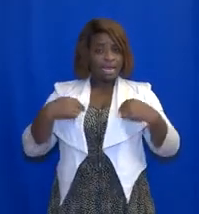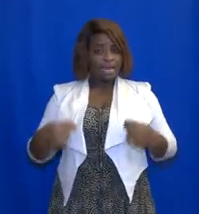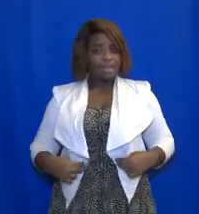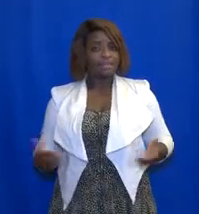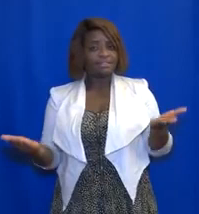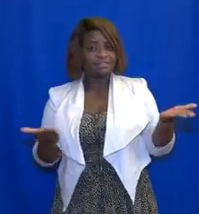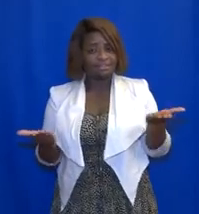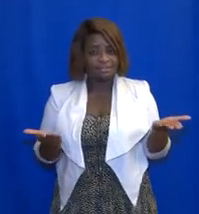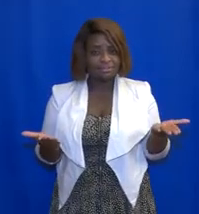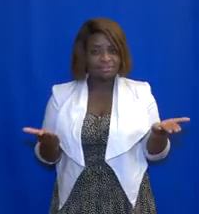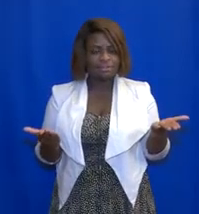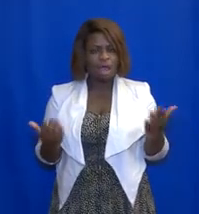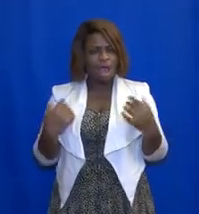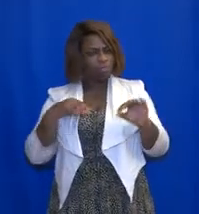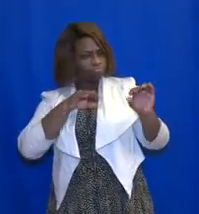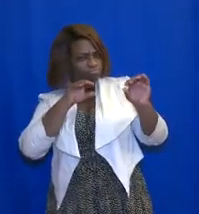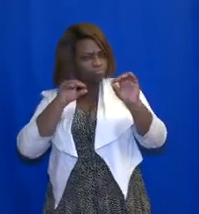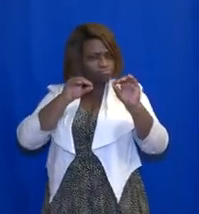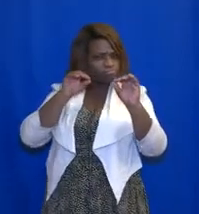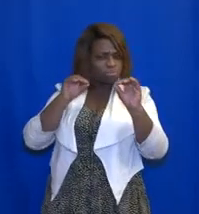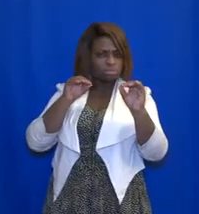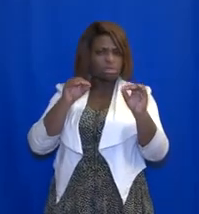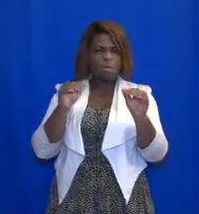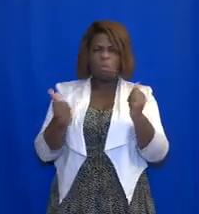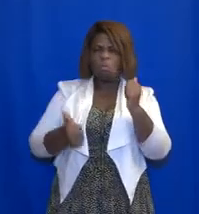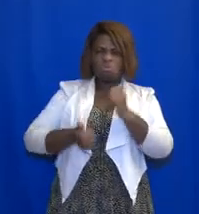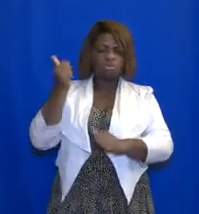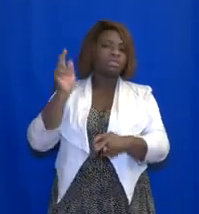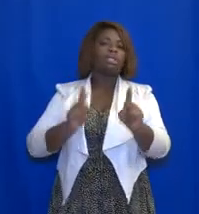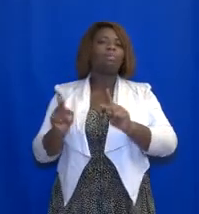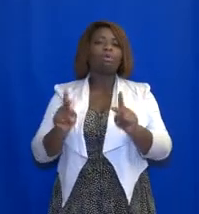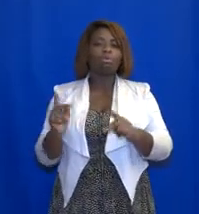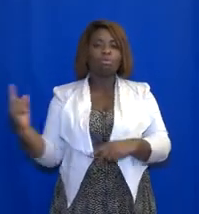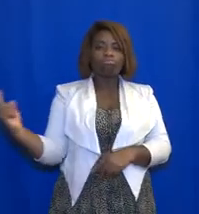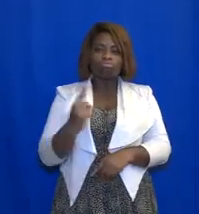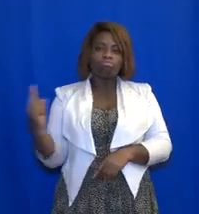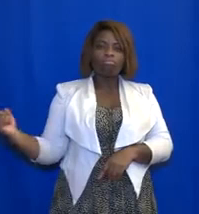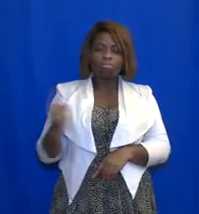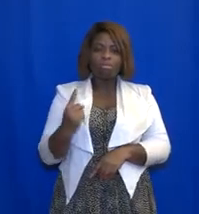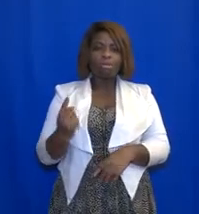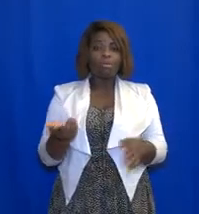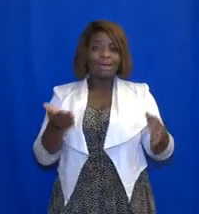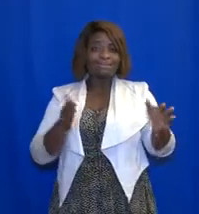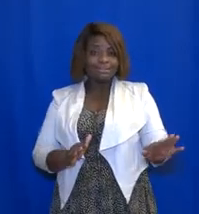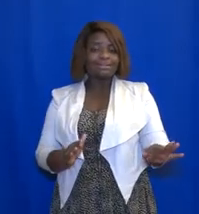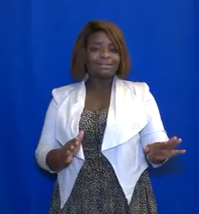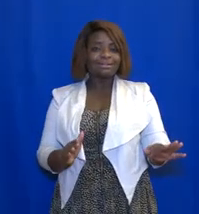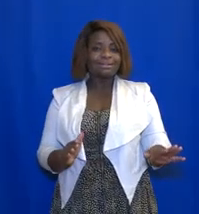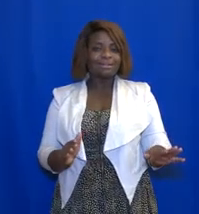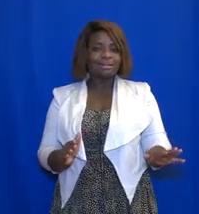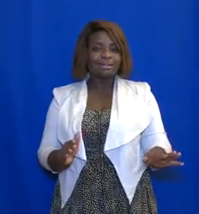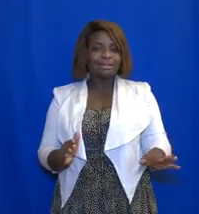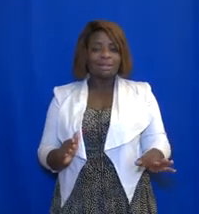Service has observed that most of the patients that have been lost to the virus